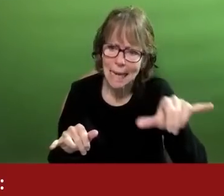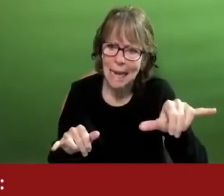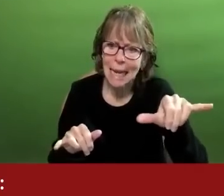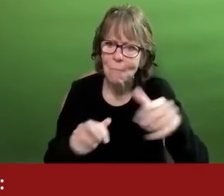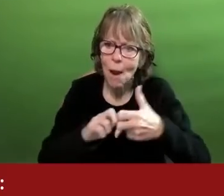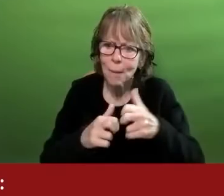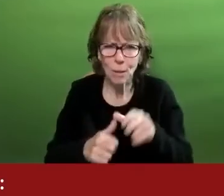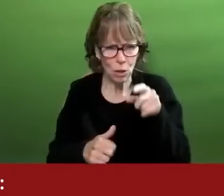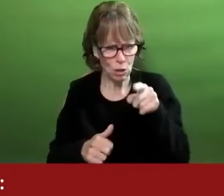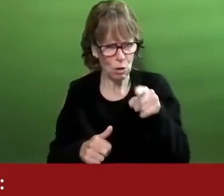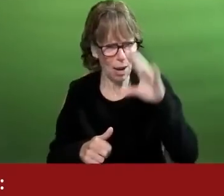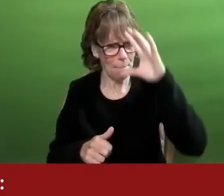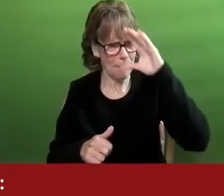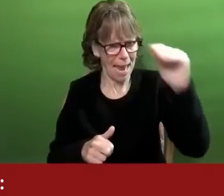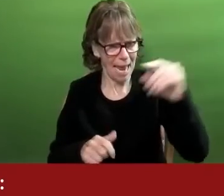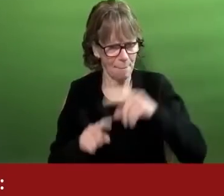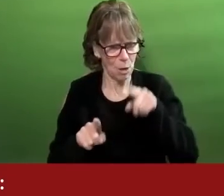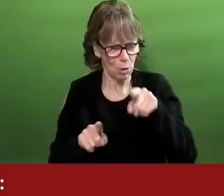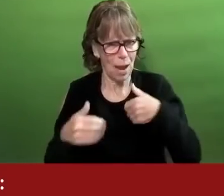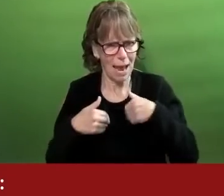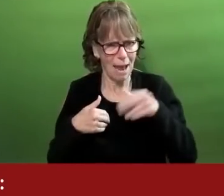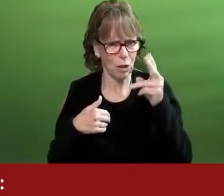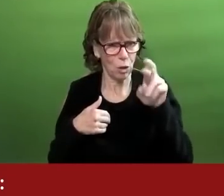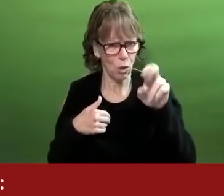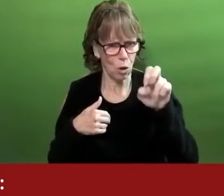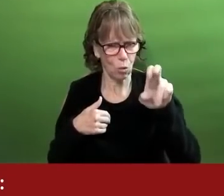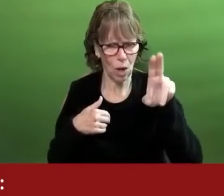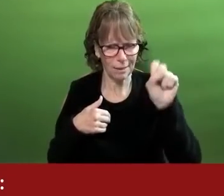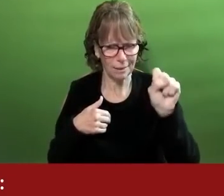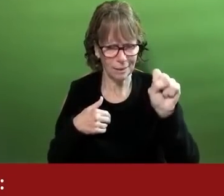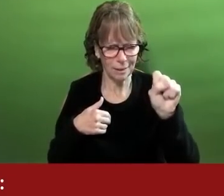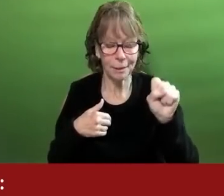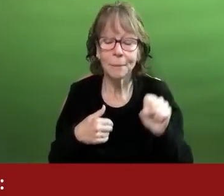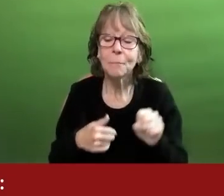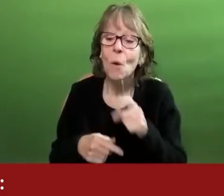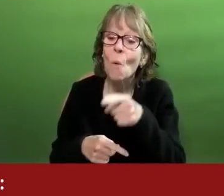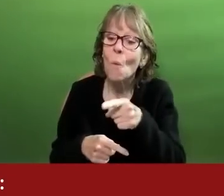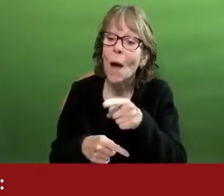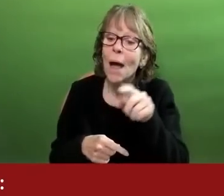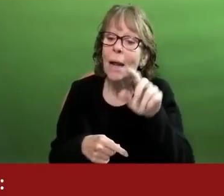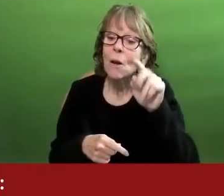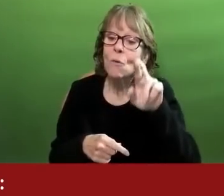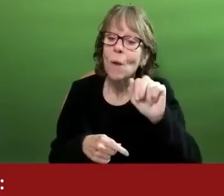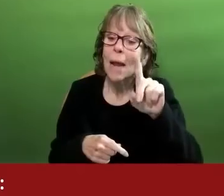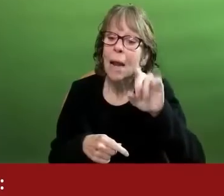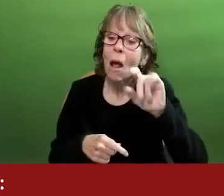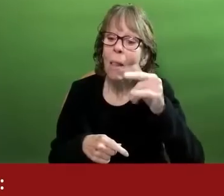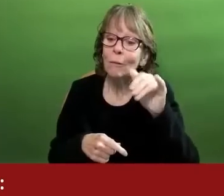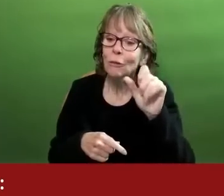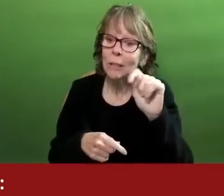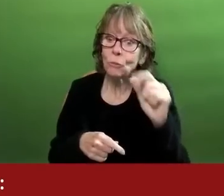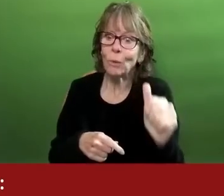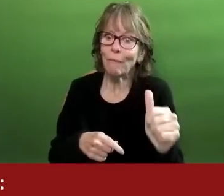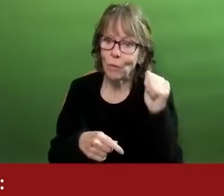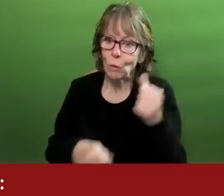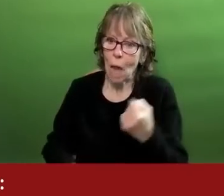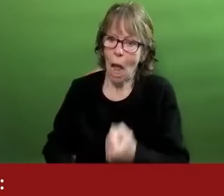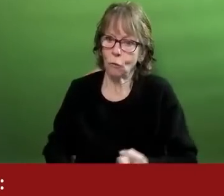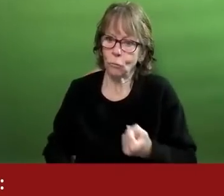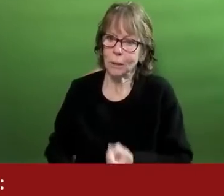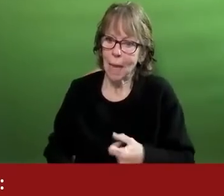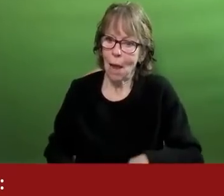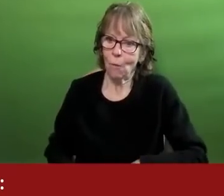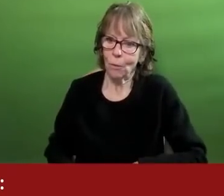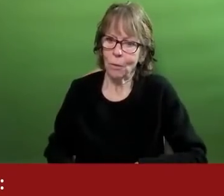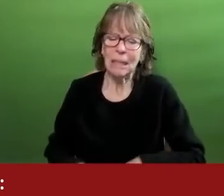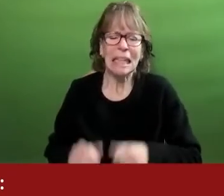uterus." I had a radiologist refuse to give me an ultrasound after discovering I was a transgender man because, quote,